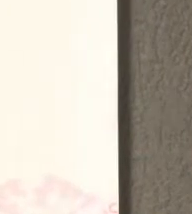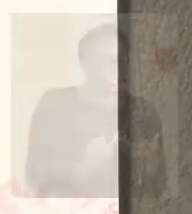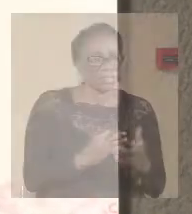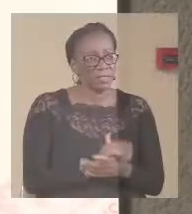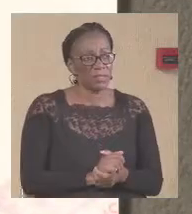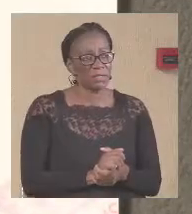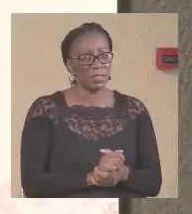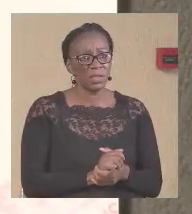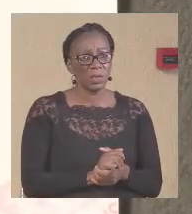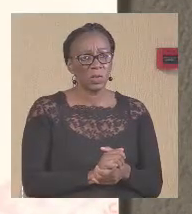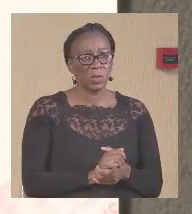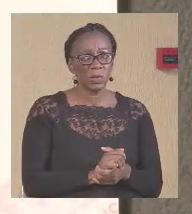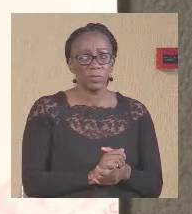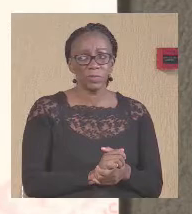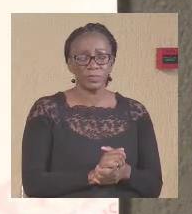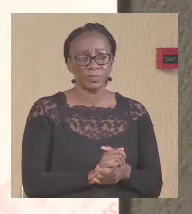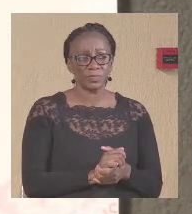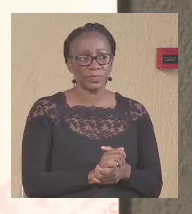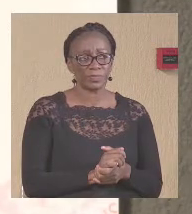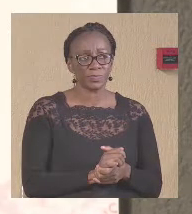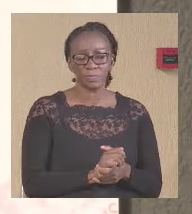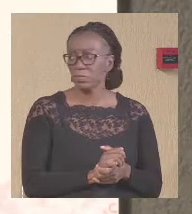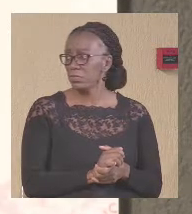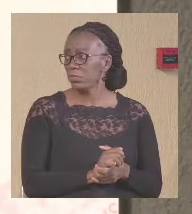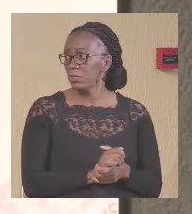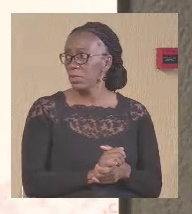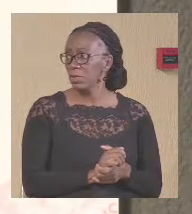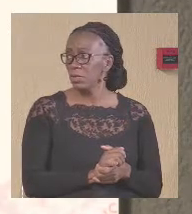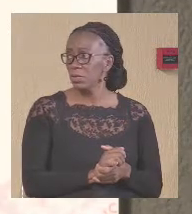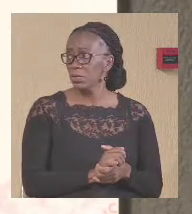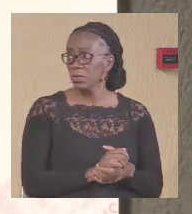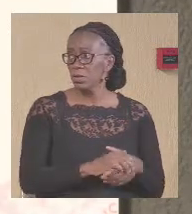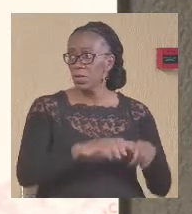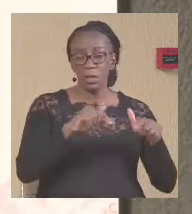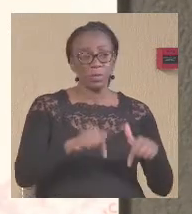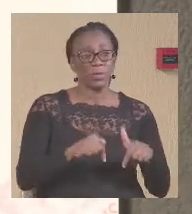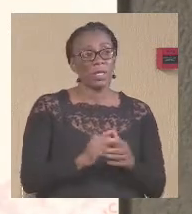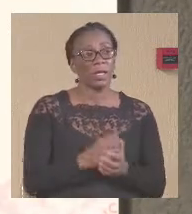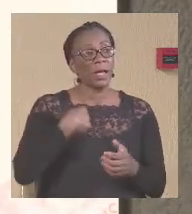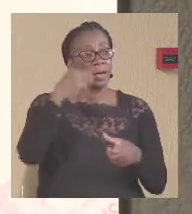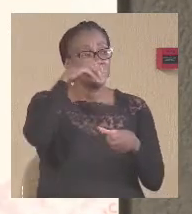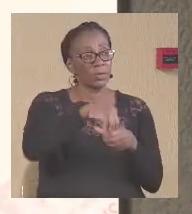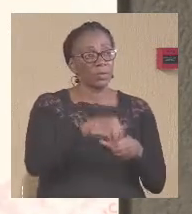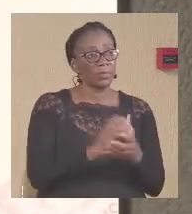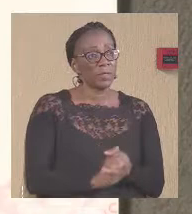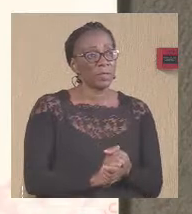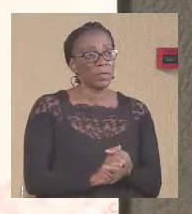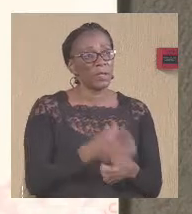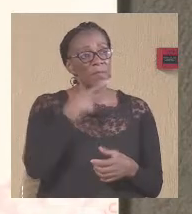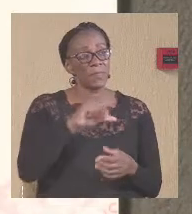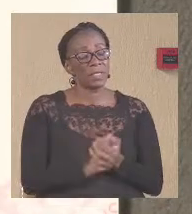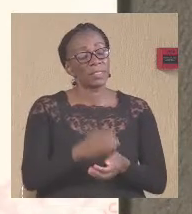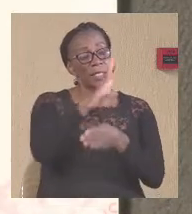the pandemic, COVID-19 pandemic here in Namibia. Today in the studio, I'm joined by Mr.